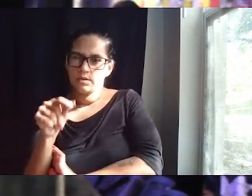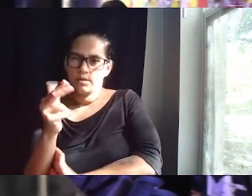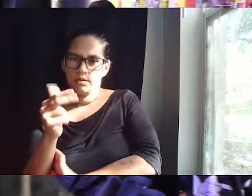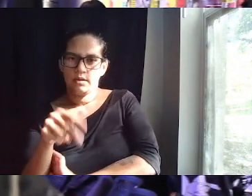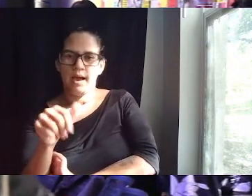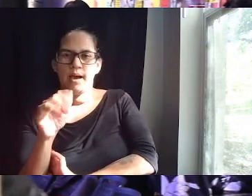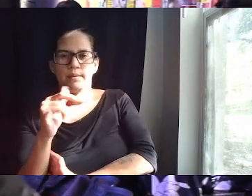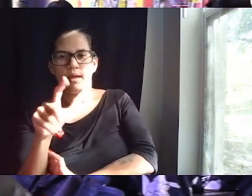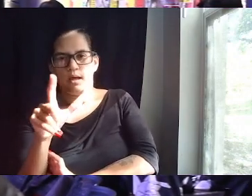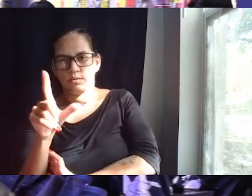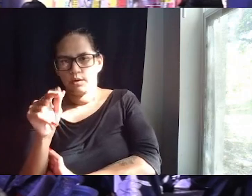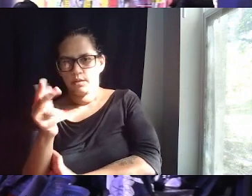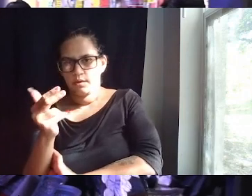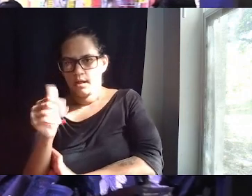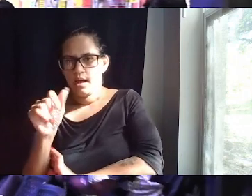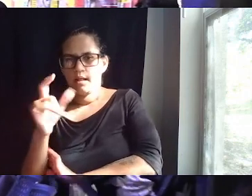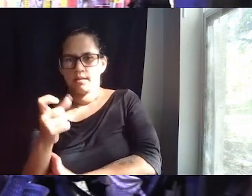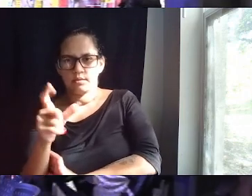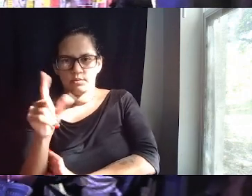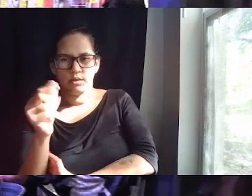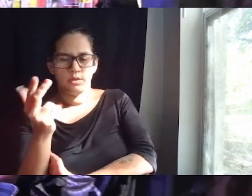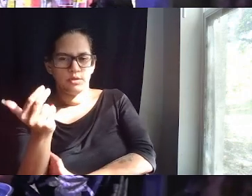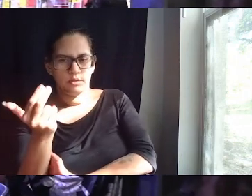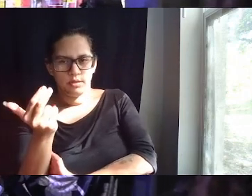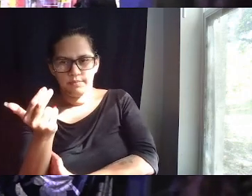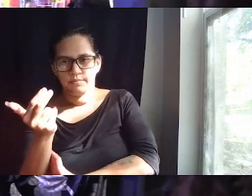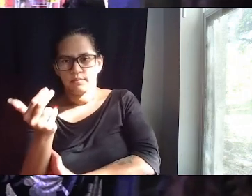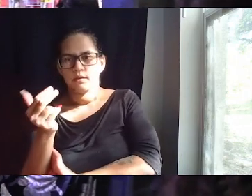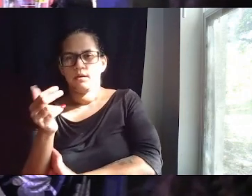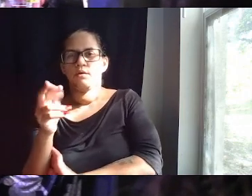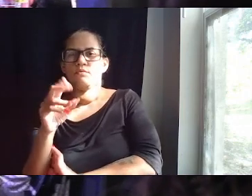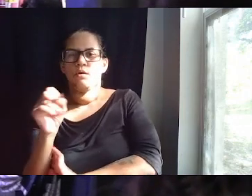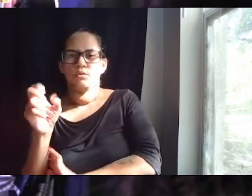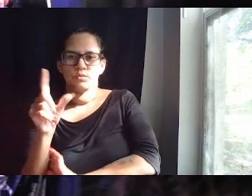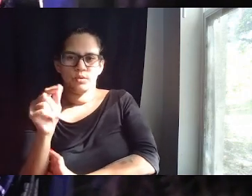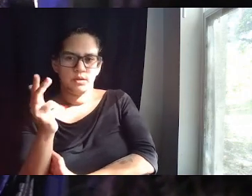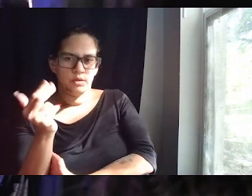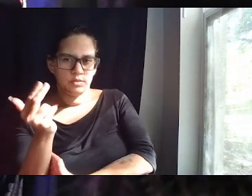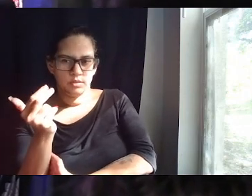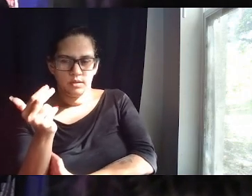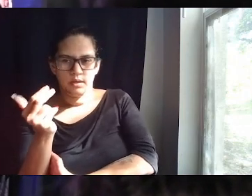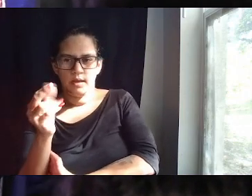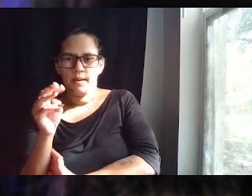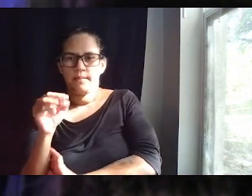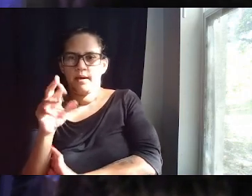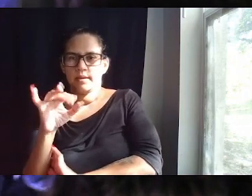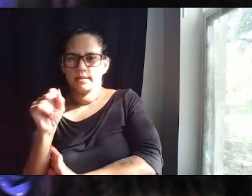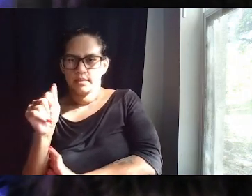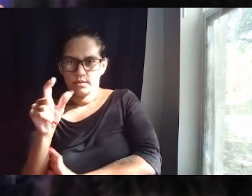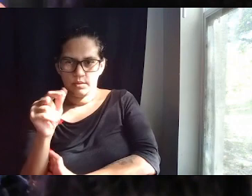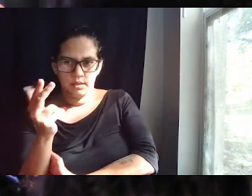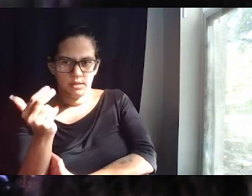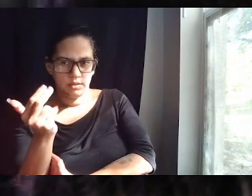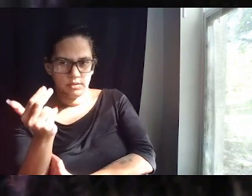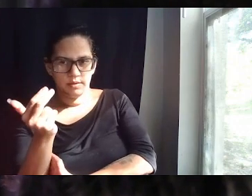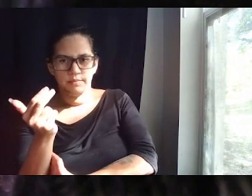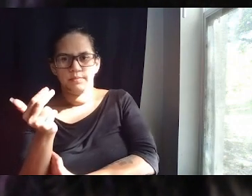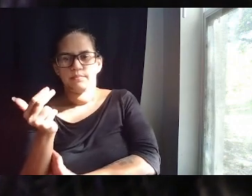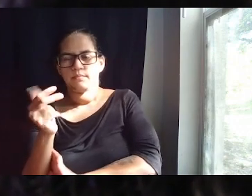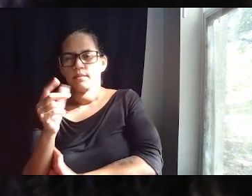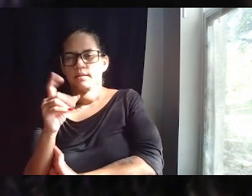Alex, 2013. Rose, 2013. Marisa, 2013. Daniel,